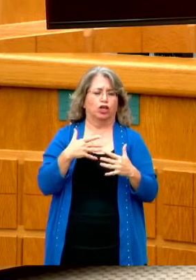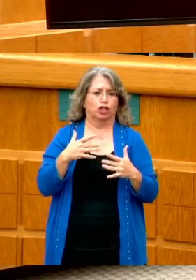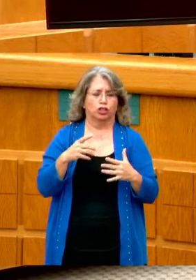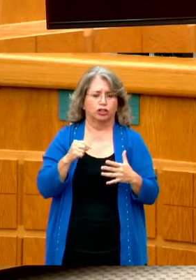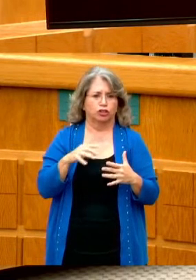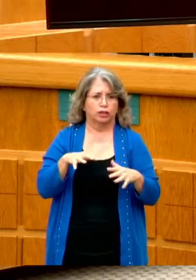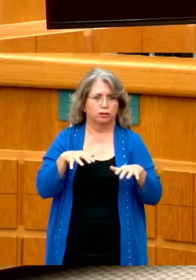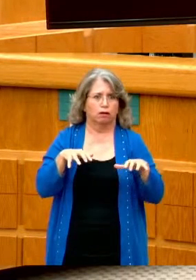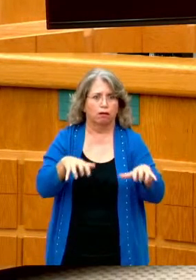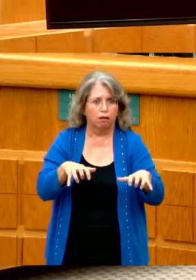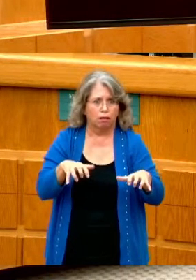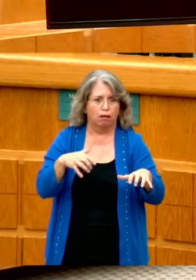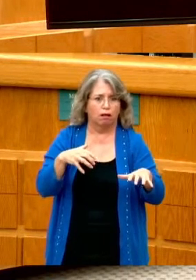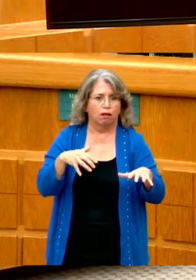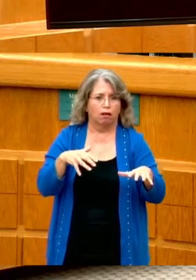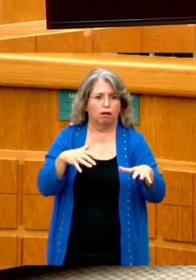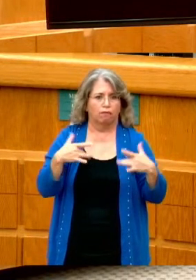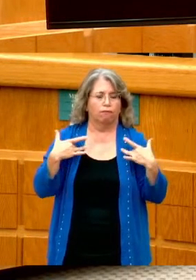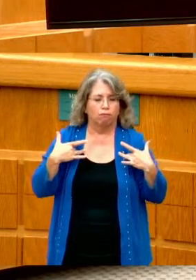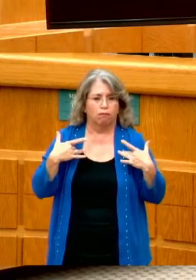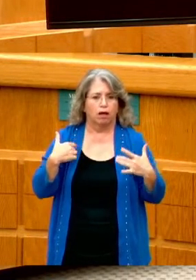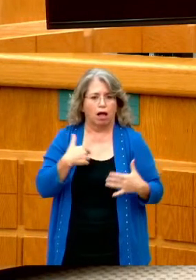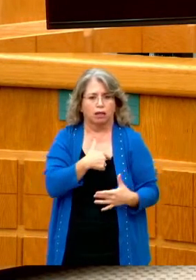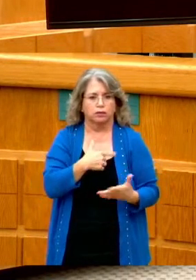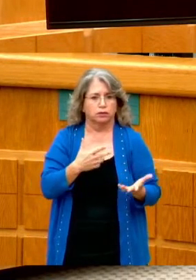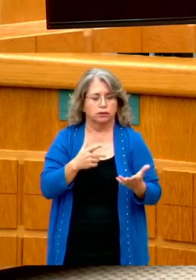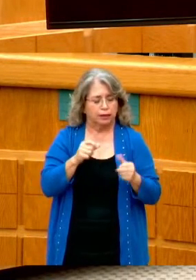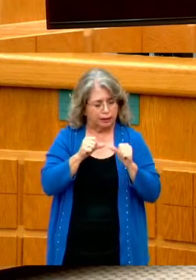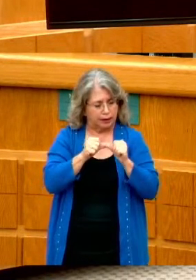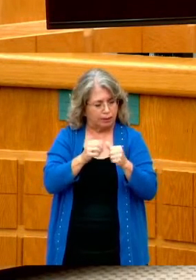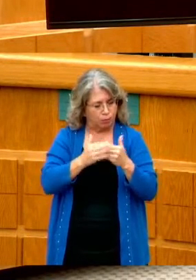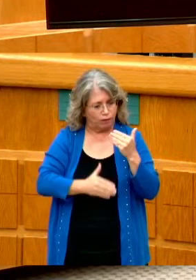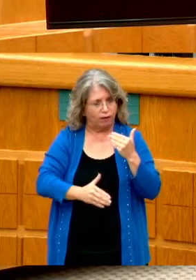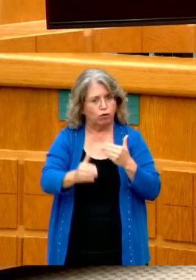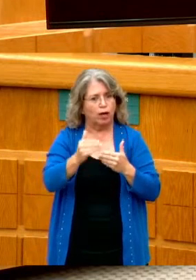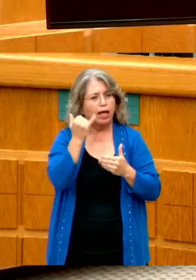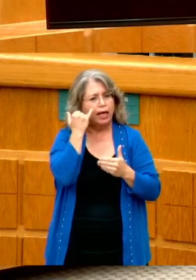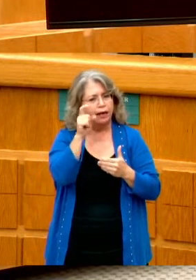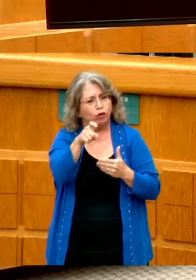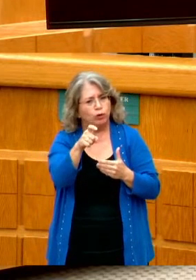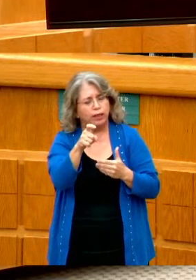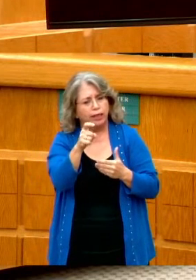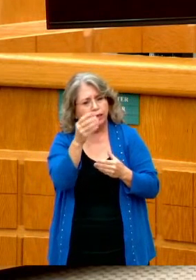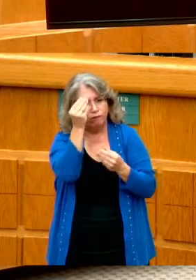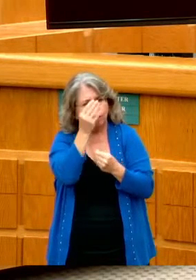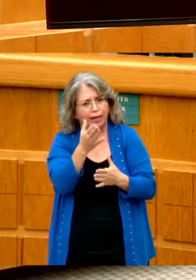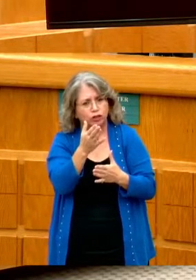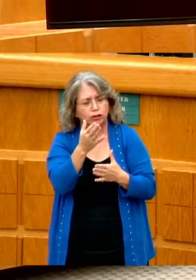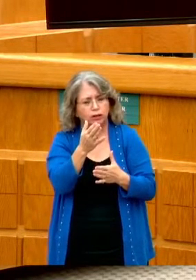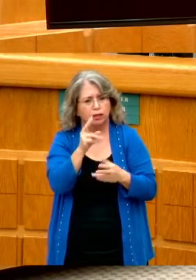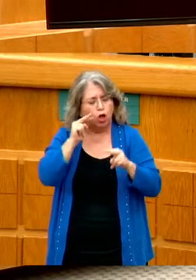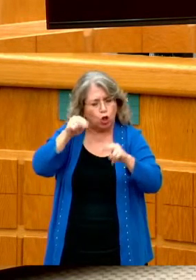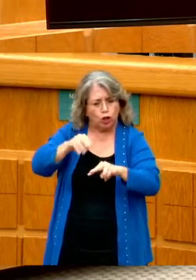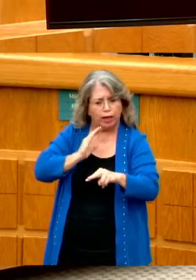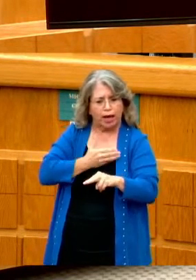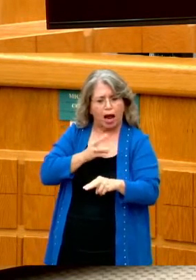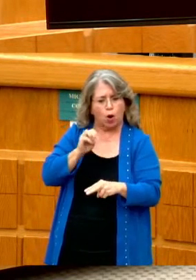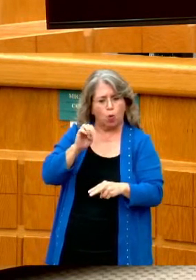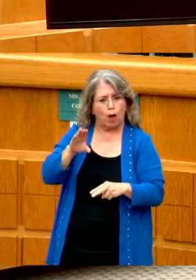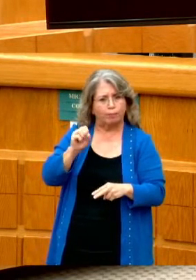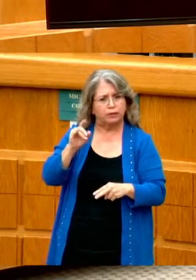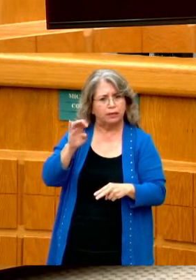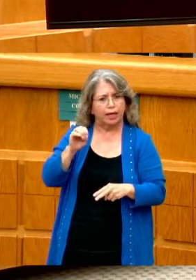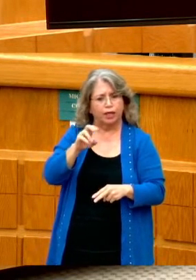moving forward. If you need important information about the vaccine, jump on our website. Jump on